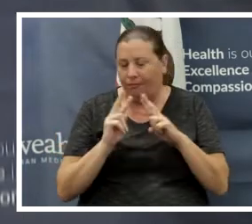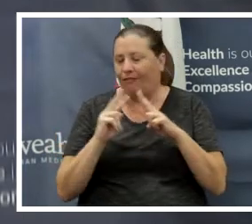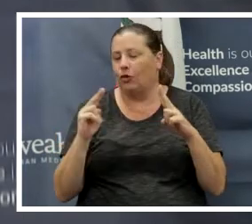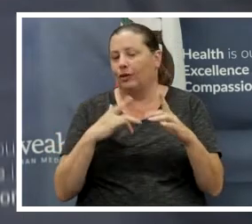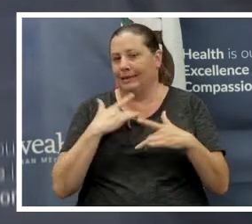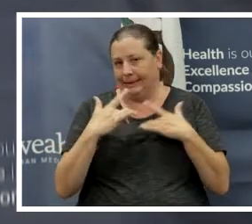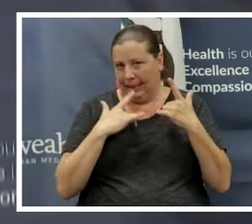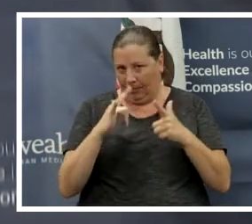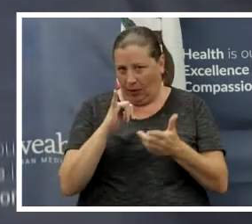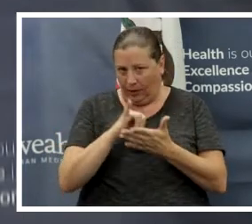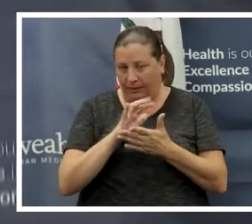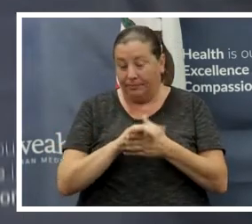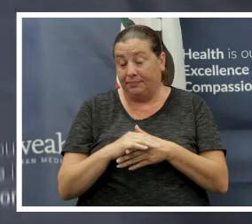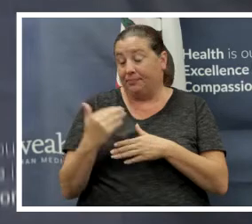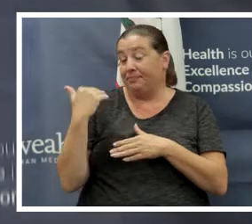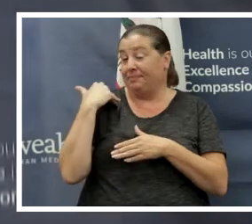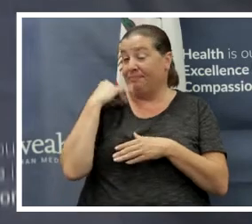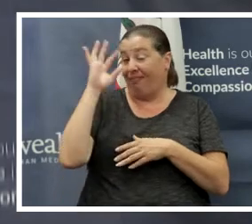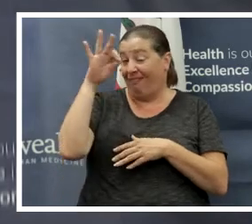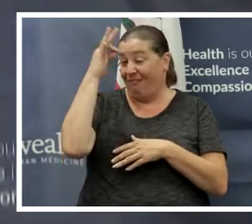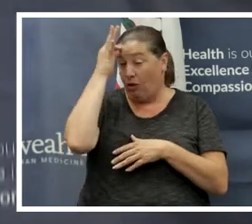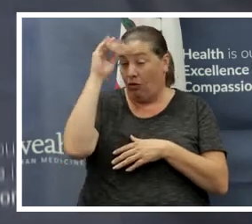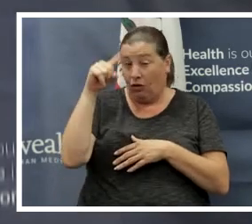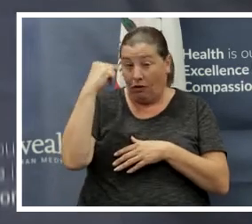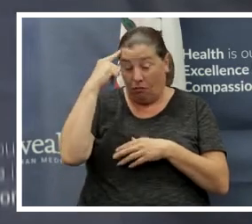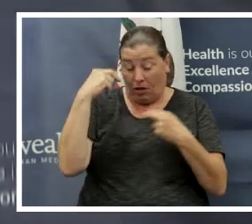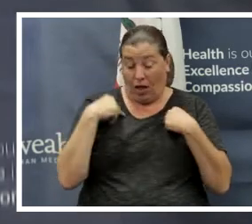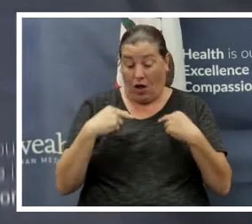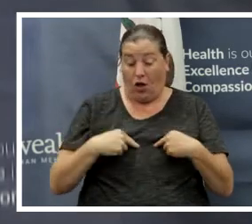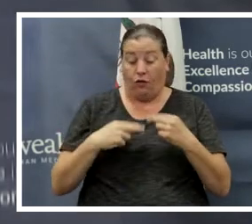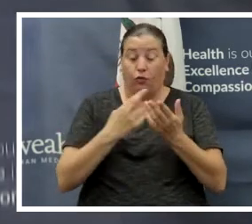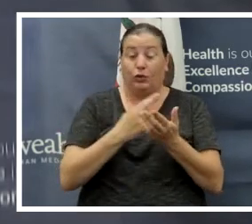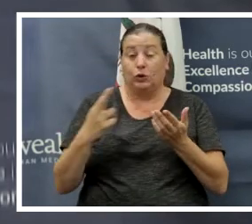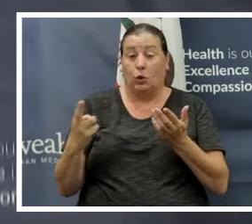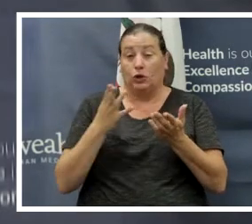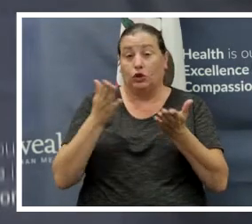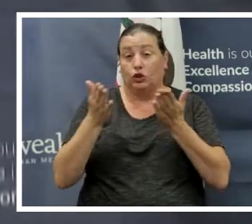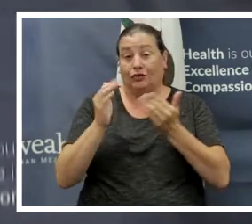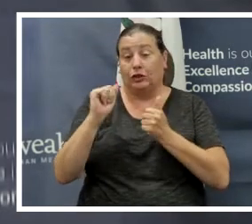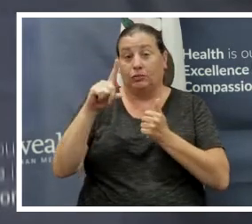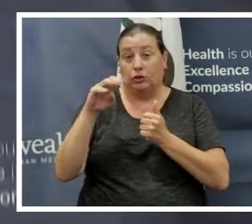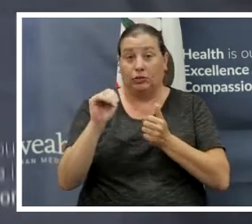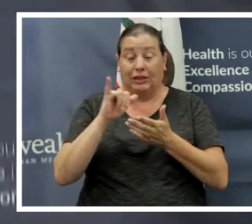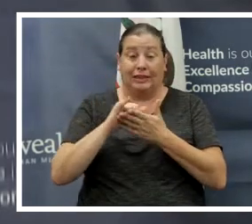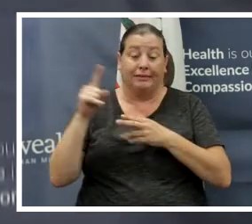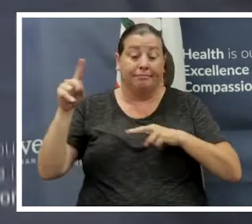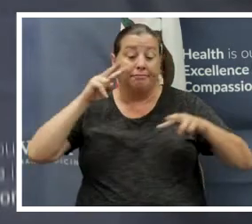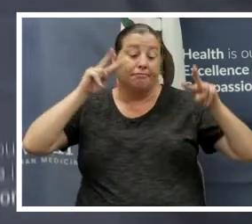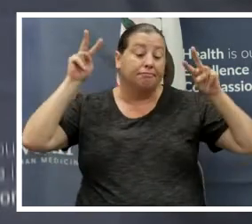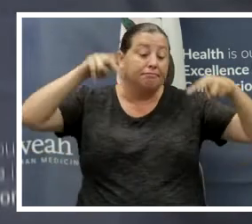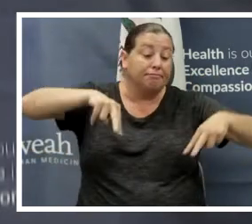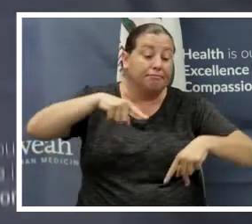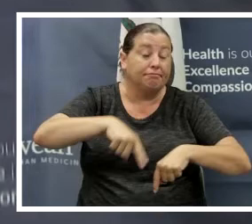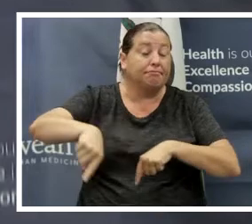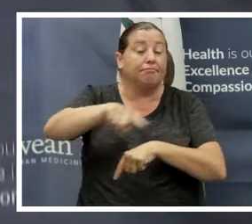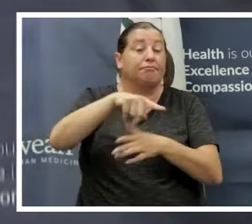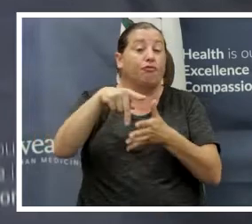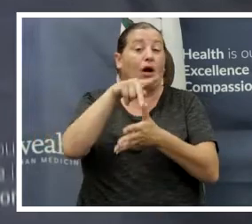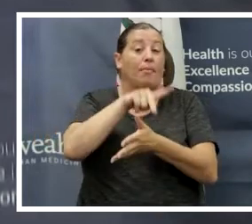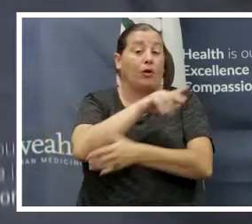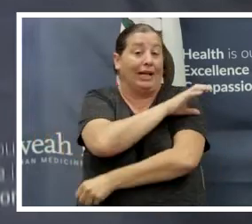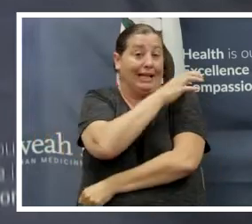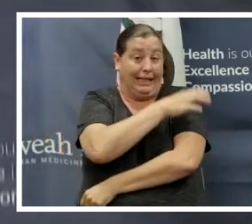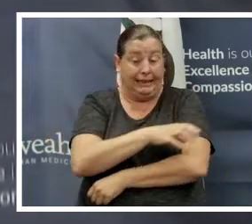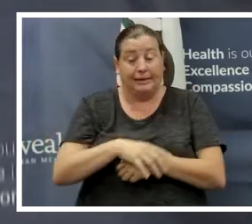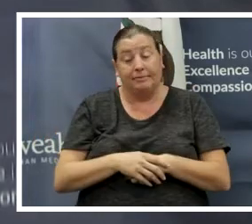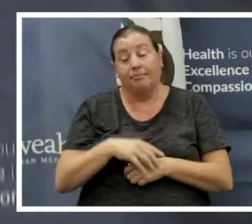the federal government, the Health Resources and Services Administration, which oversees primary clinics, they did a